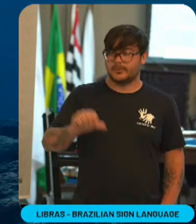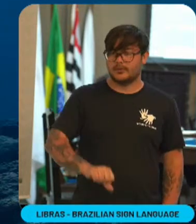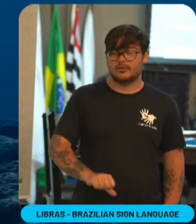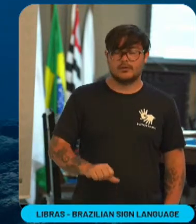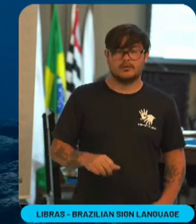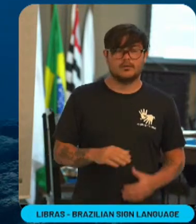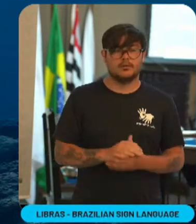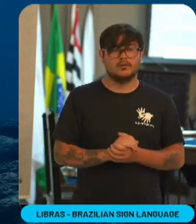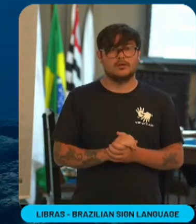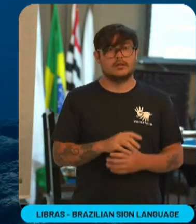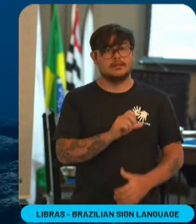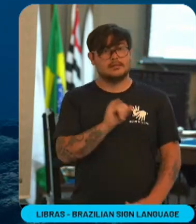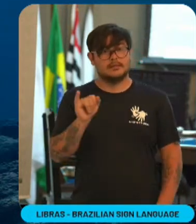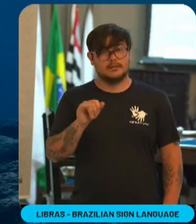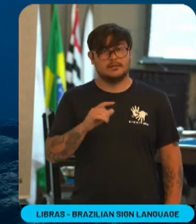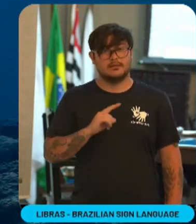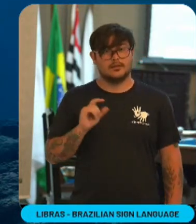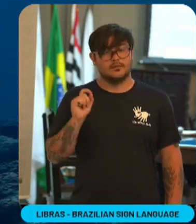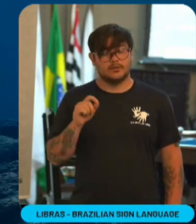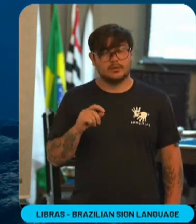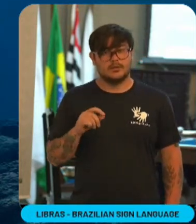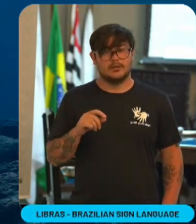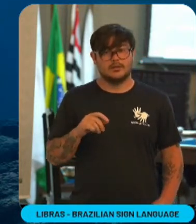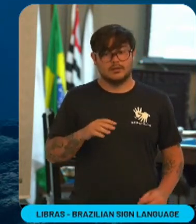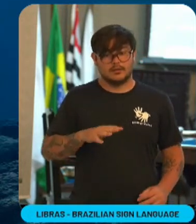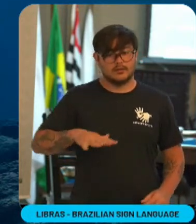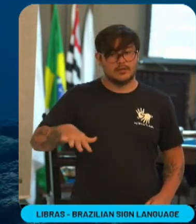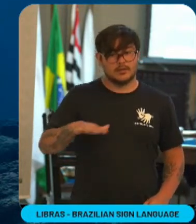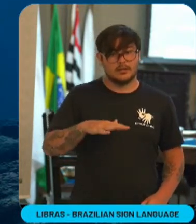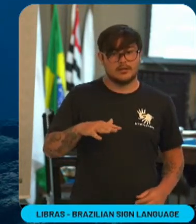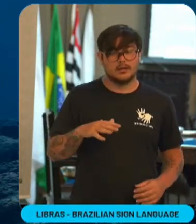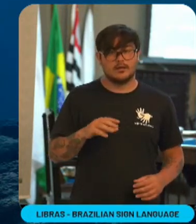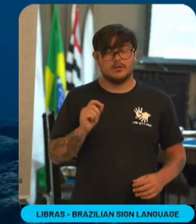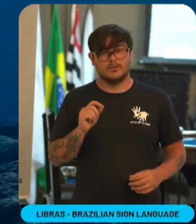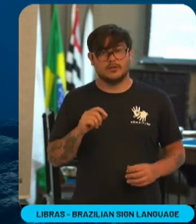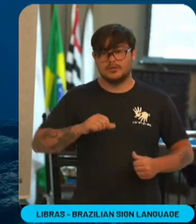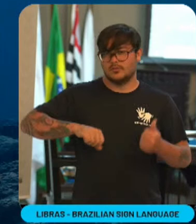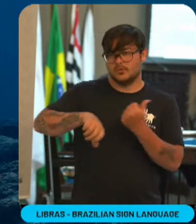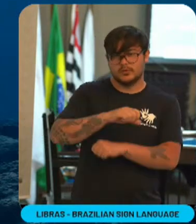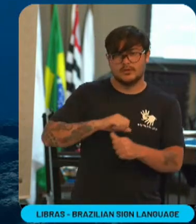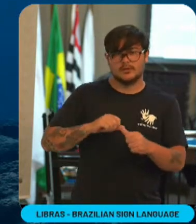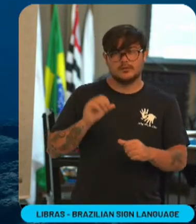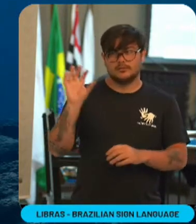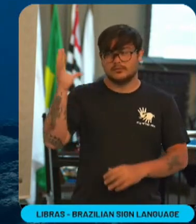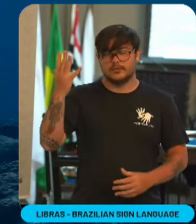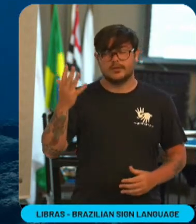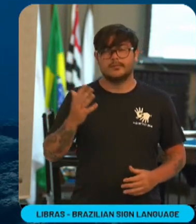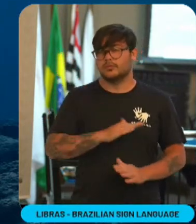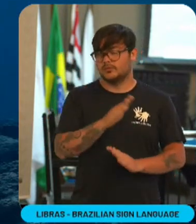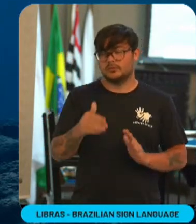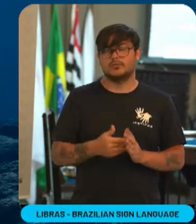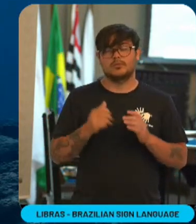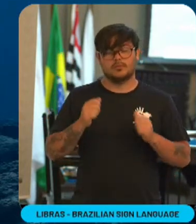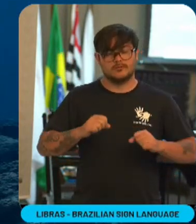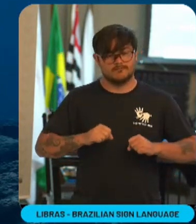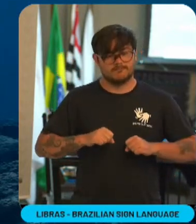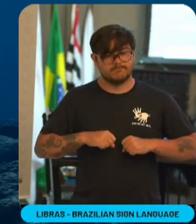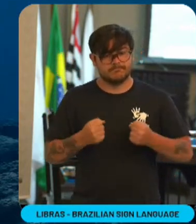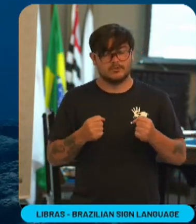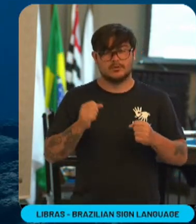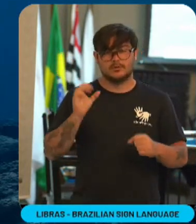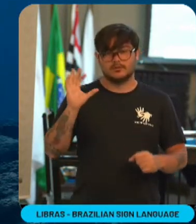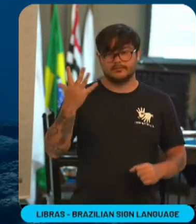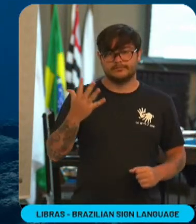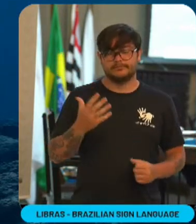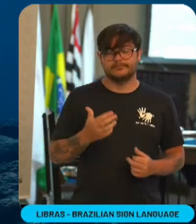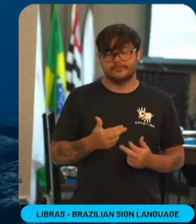there's a lot of rain in the same day and a high tide, in a syzygious high tide,